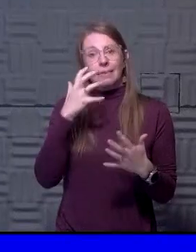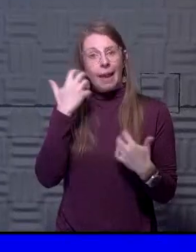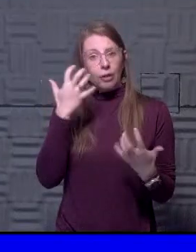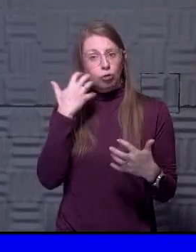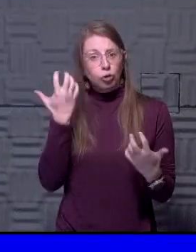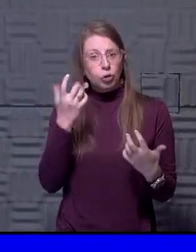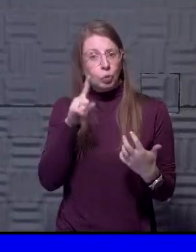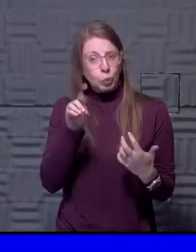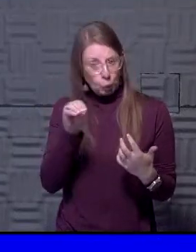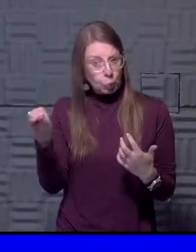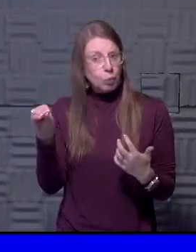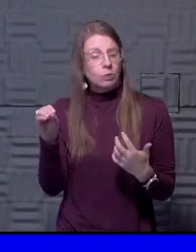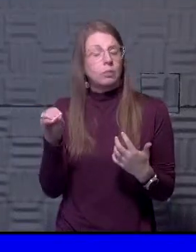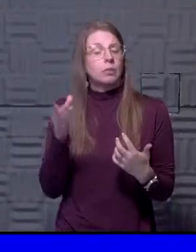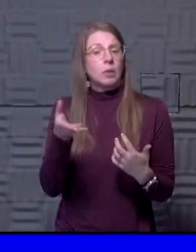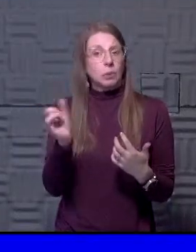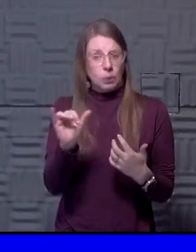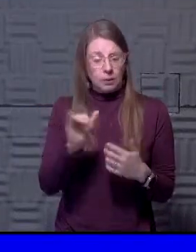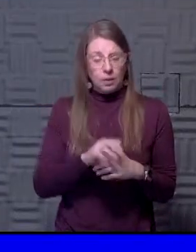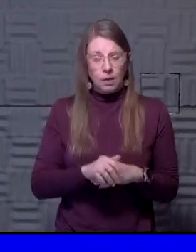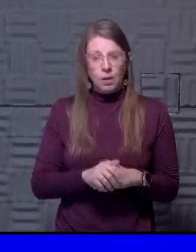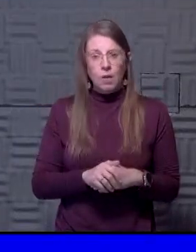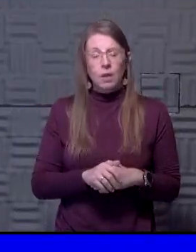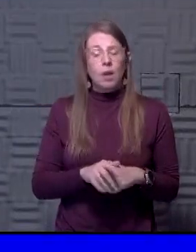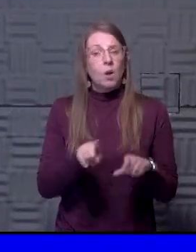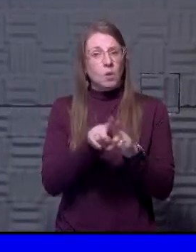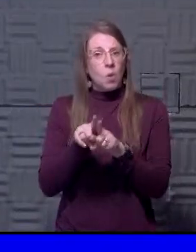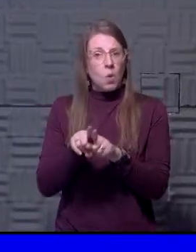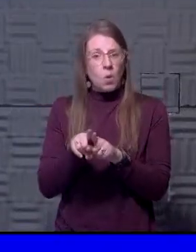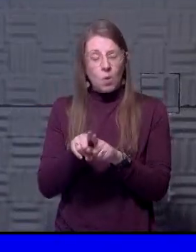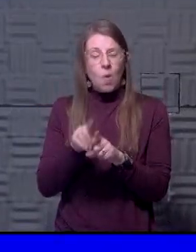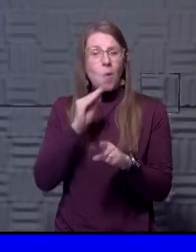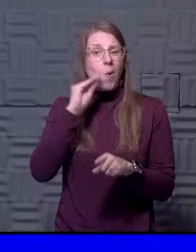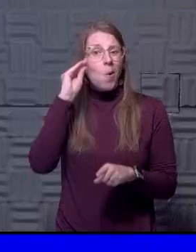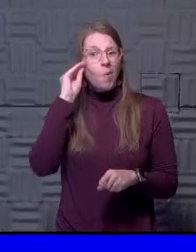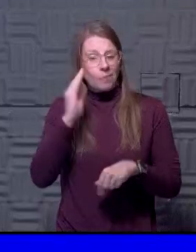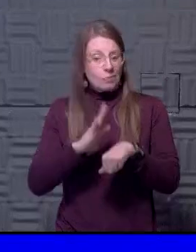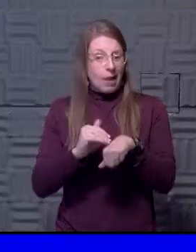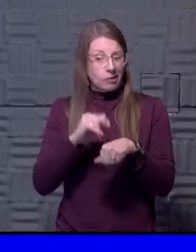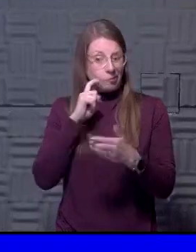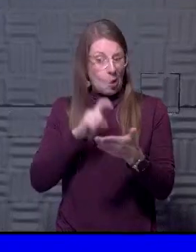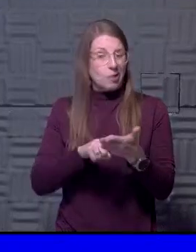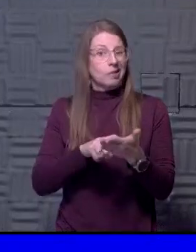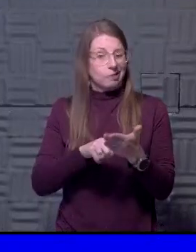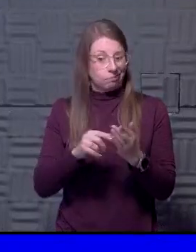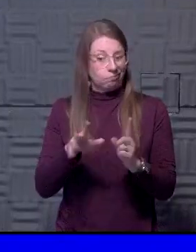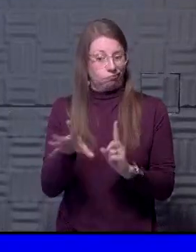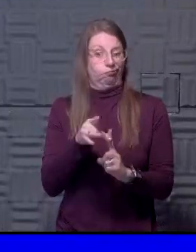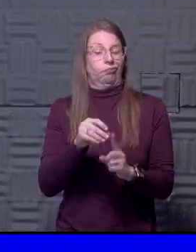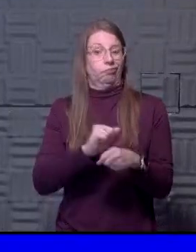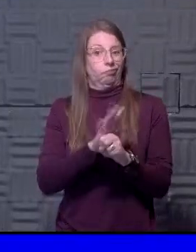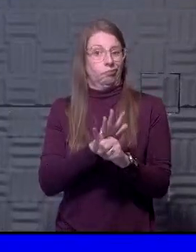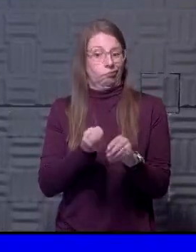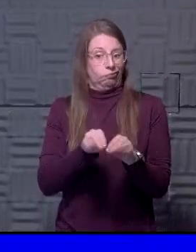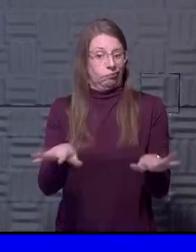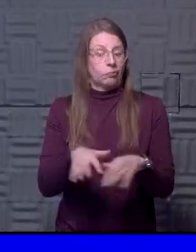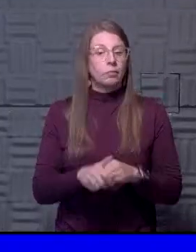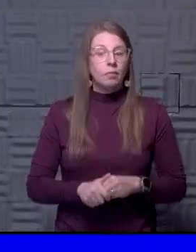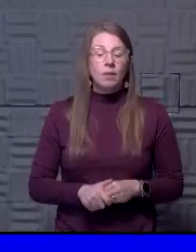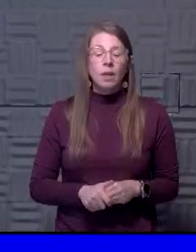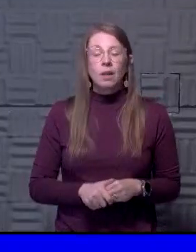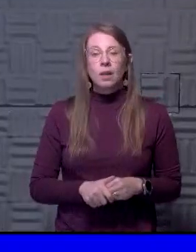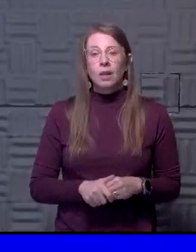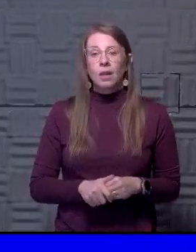tigers at the zoo. Yeah. And we know it was home in household pets. They have seen it. It is probably not